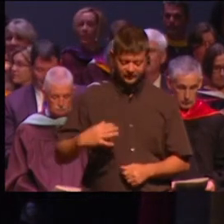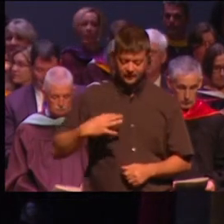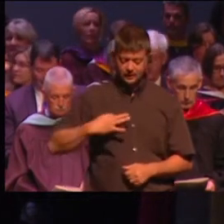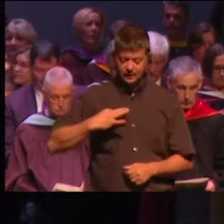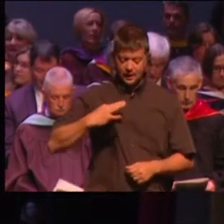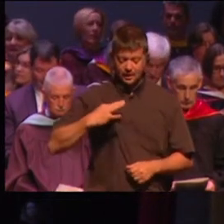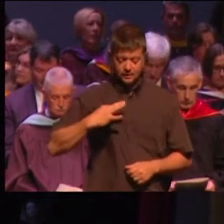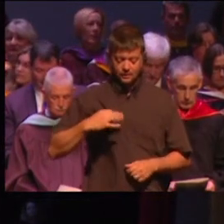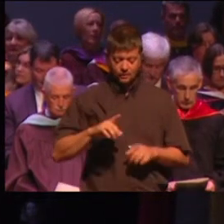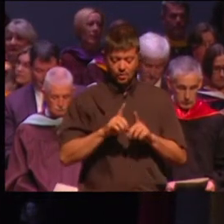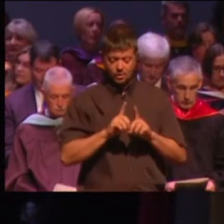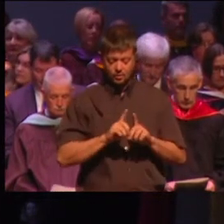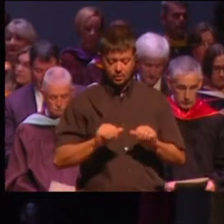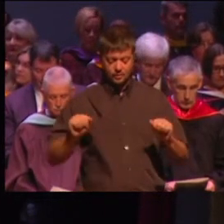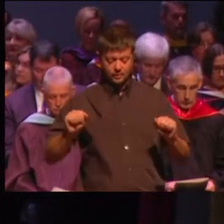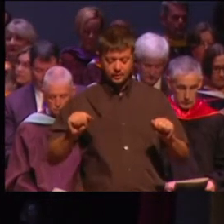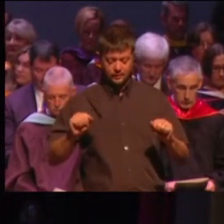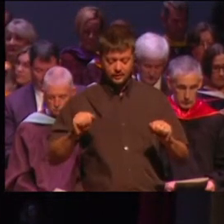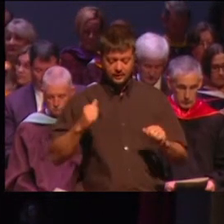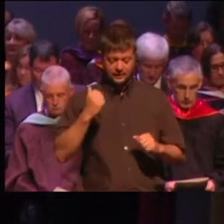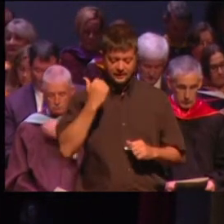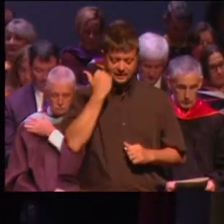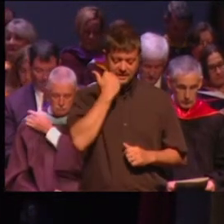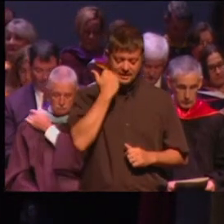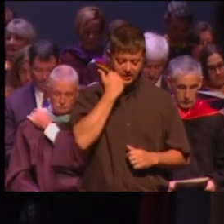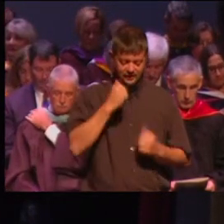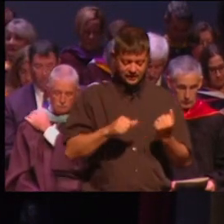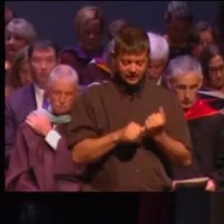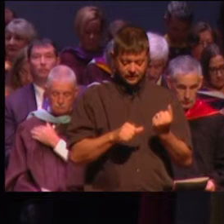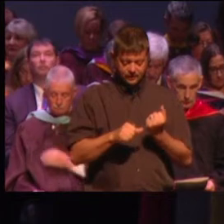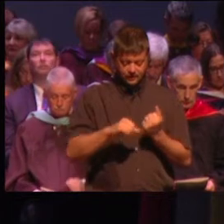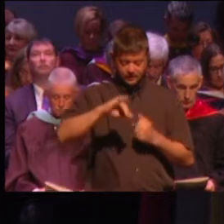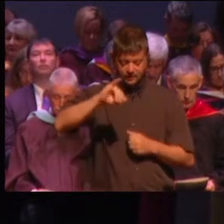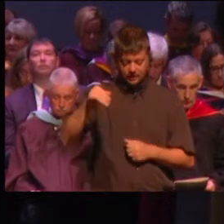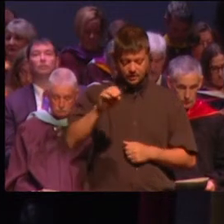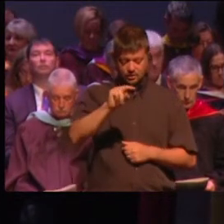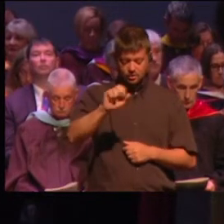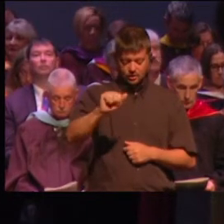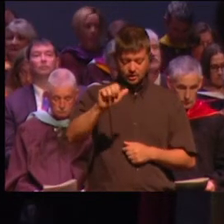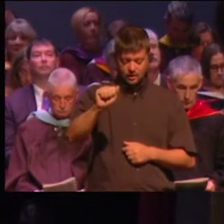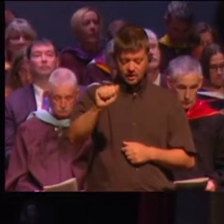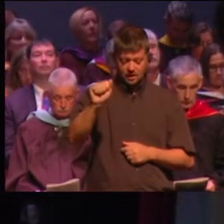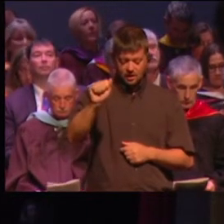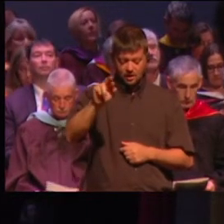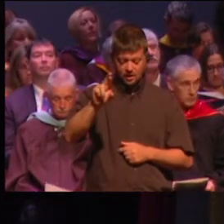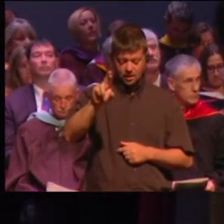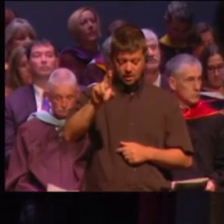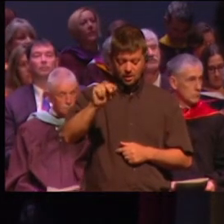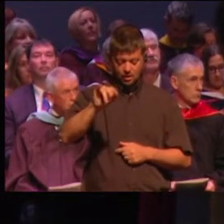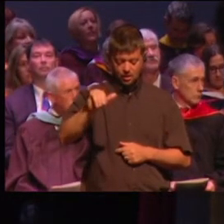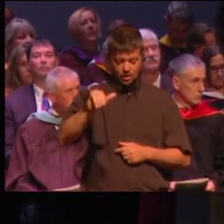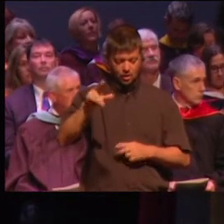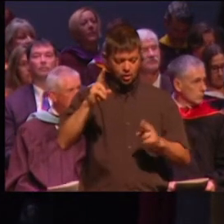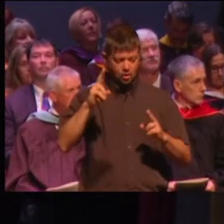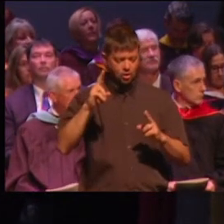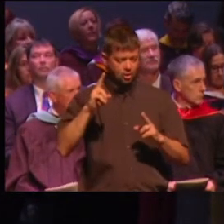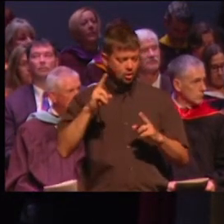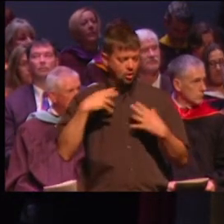Candidates for Diploma, Dental Assisting, Jenna A. Arney, Honors.